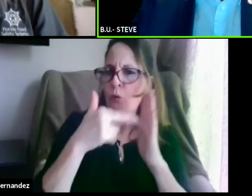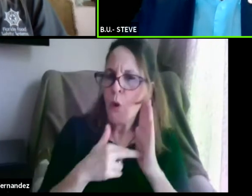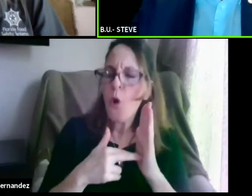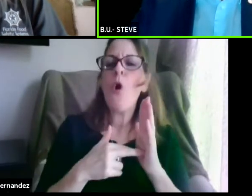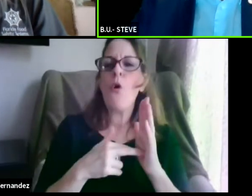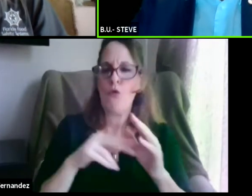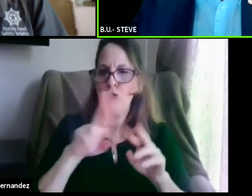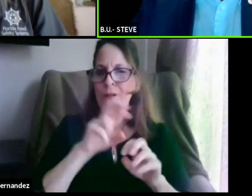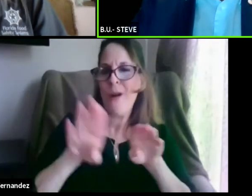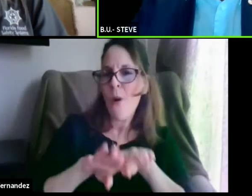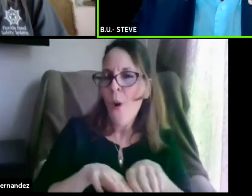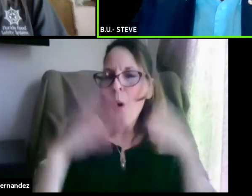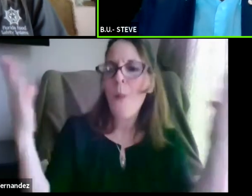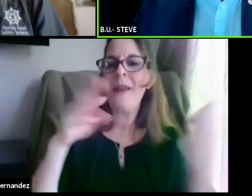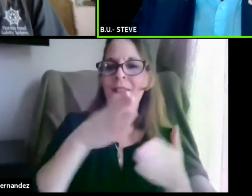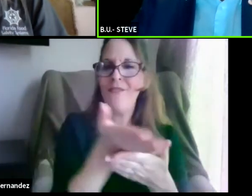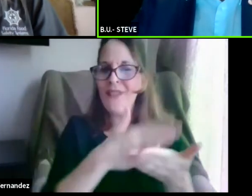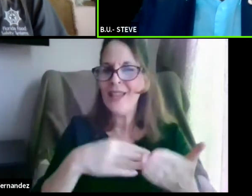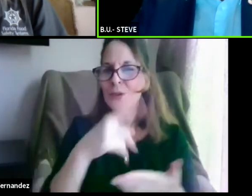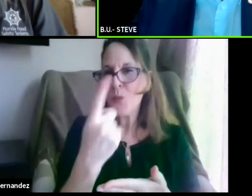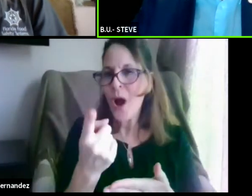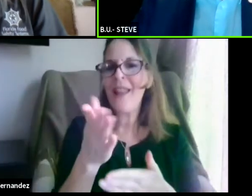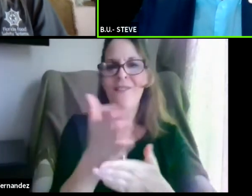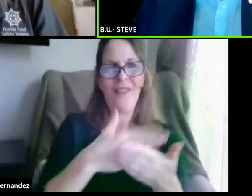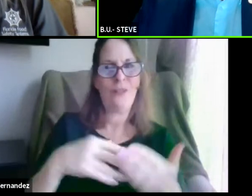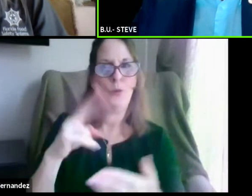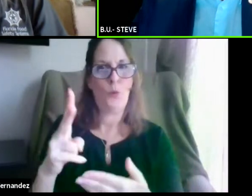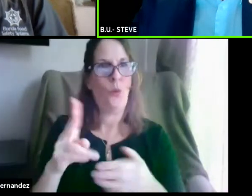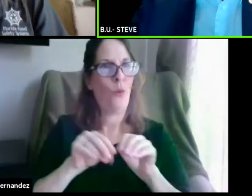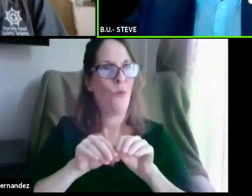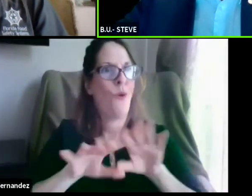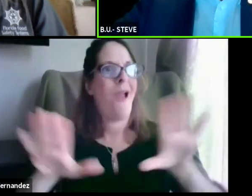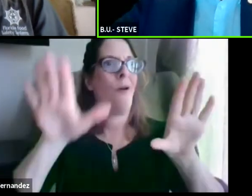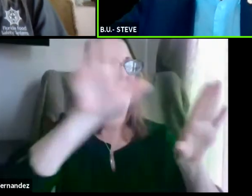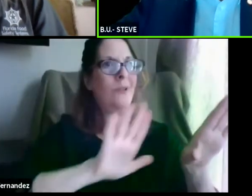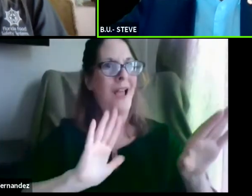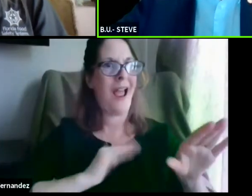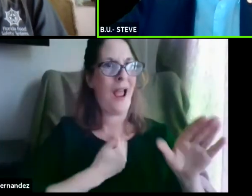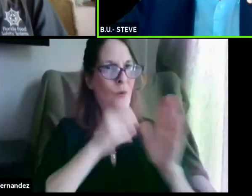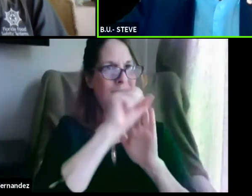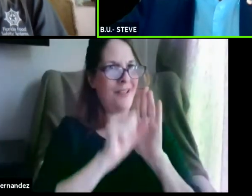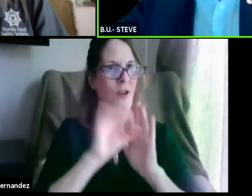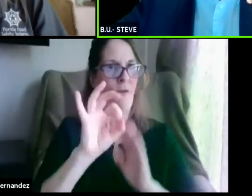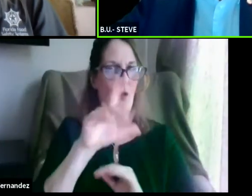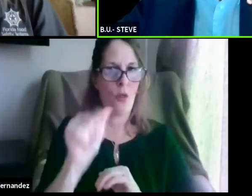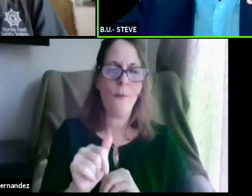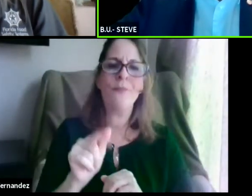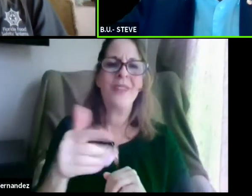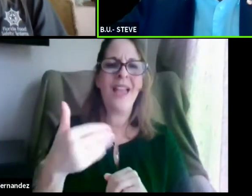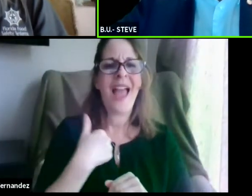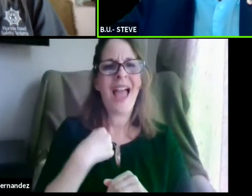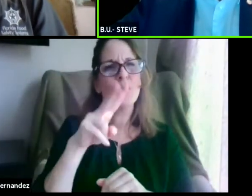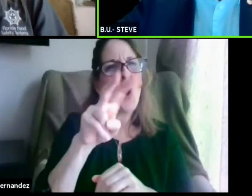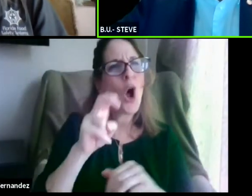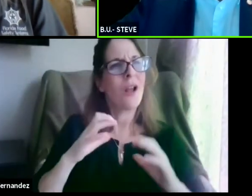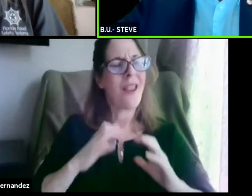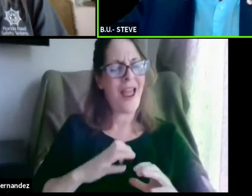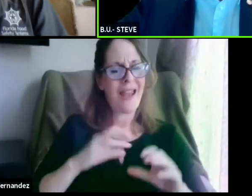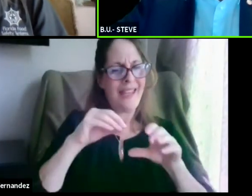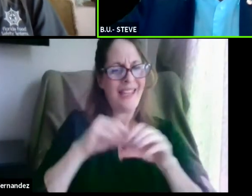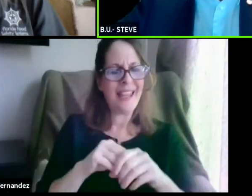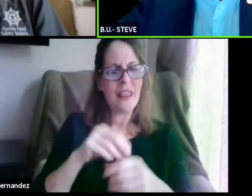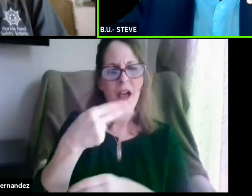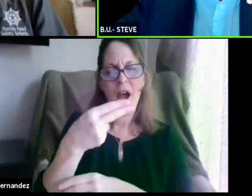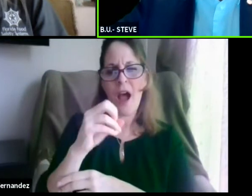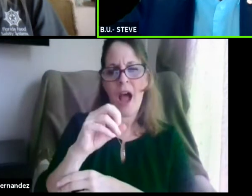one and phase two throughout the state. Florida Food Safety Systems currently has over 200 clients in the hospitality